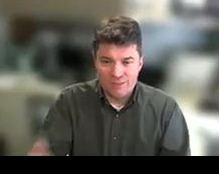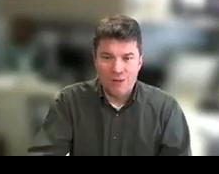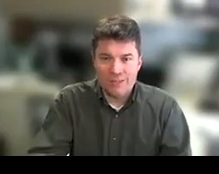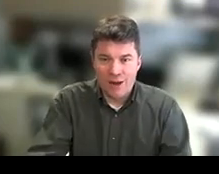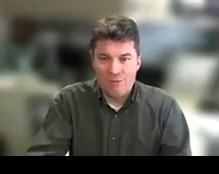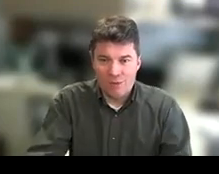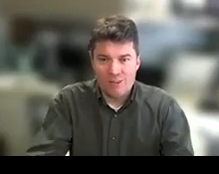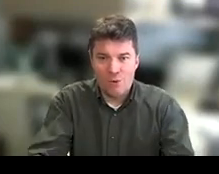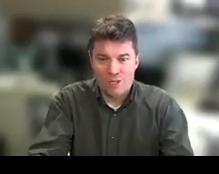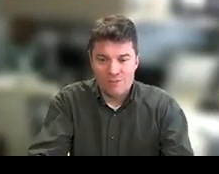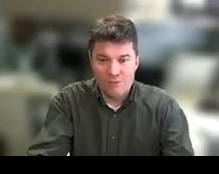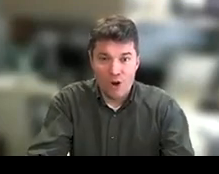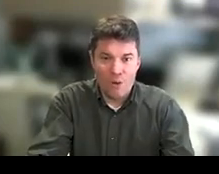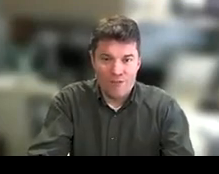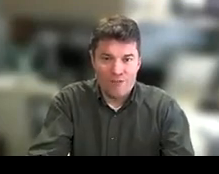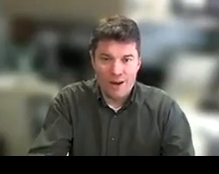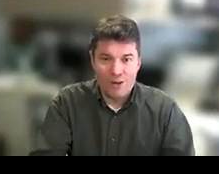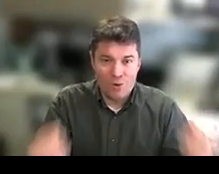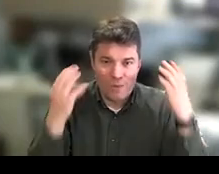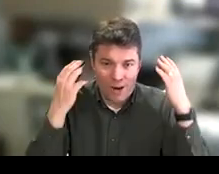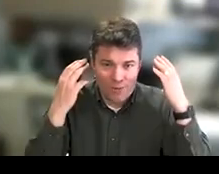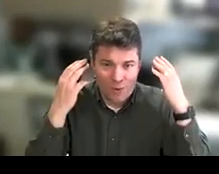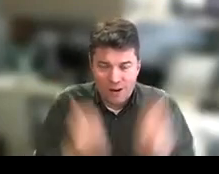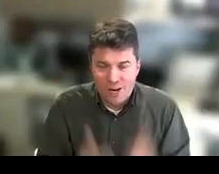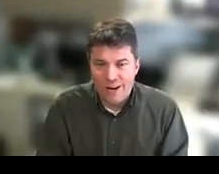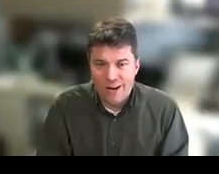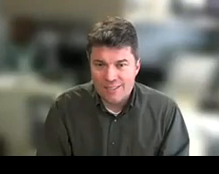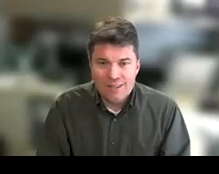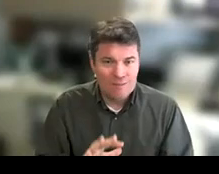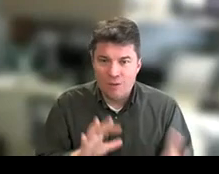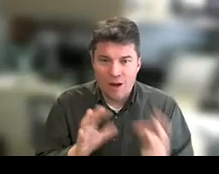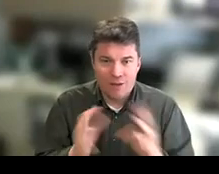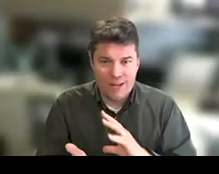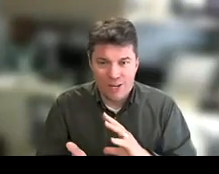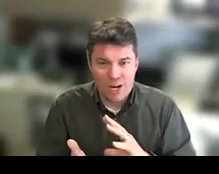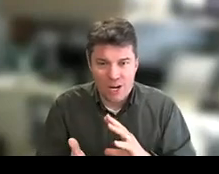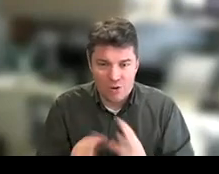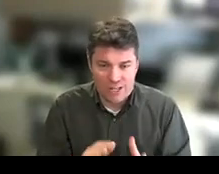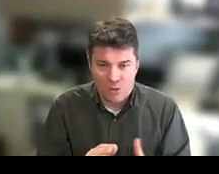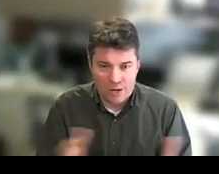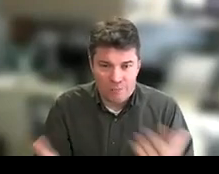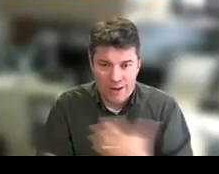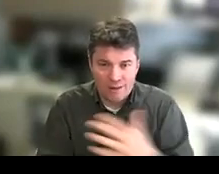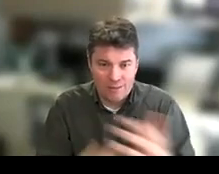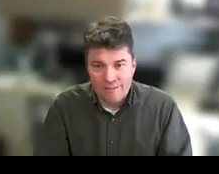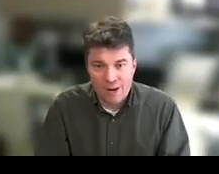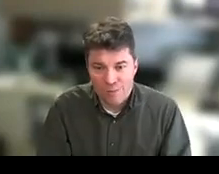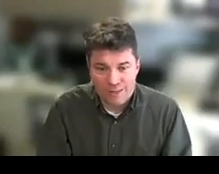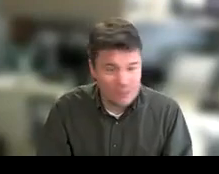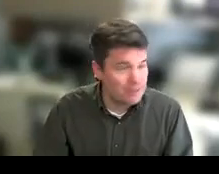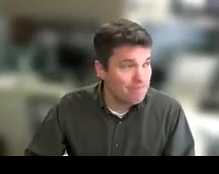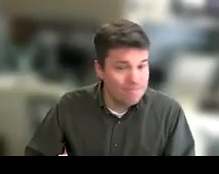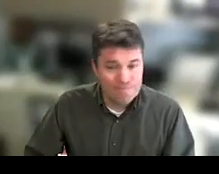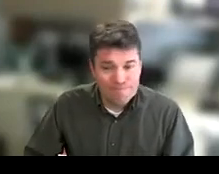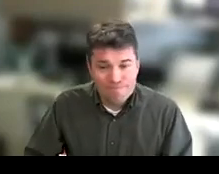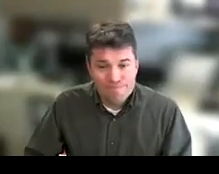because, sound from a source far away from me to a microphone in my hearing aids, that would often get changed or distorted based on the